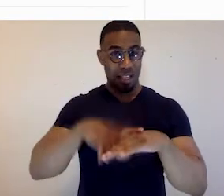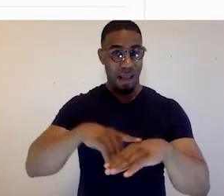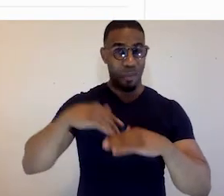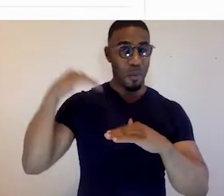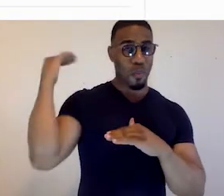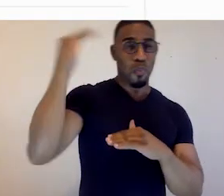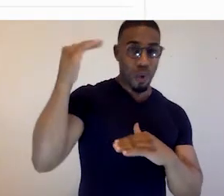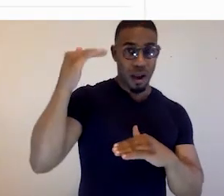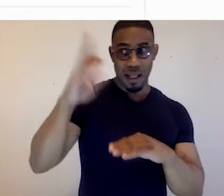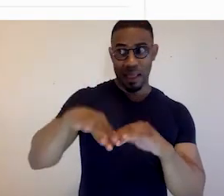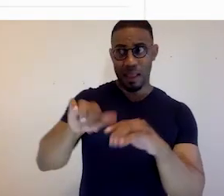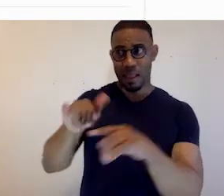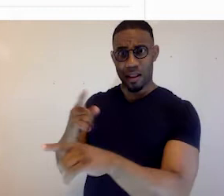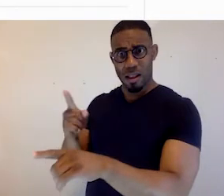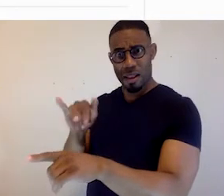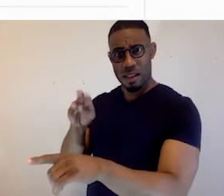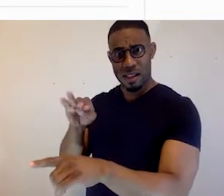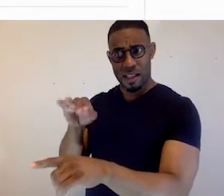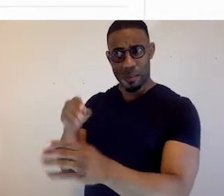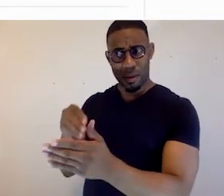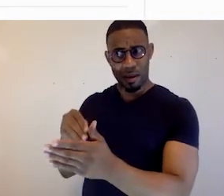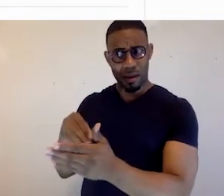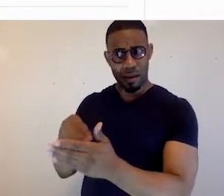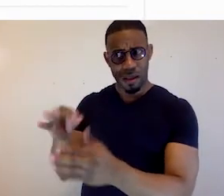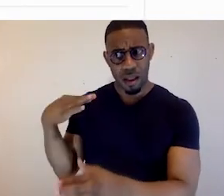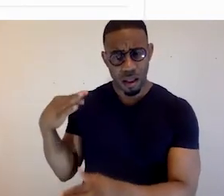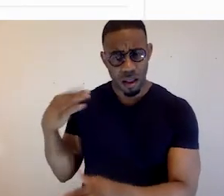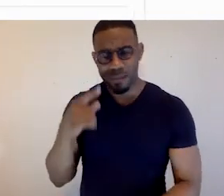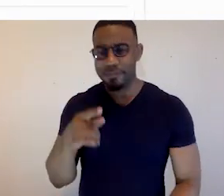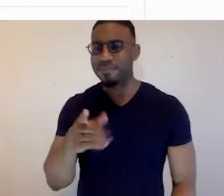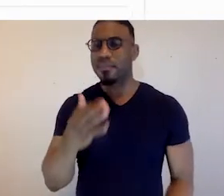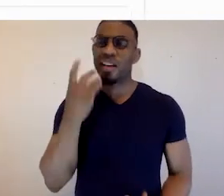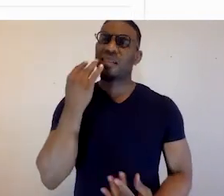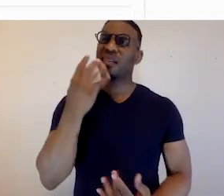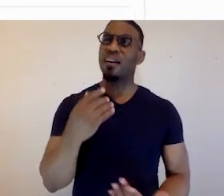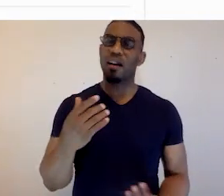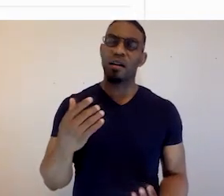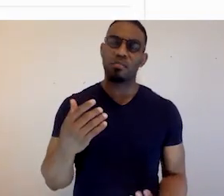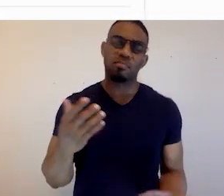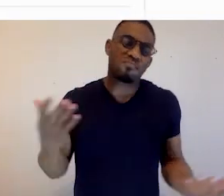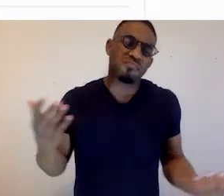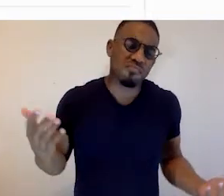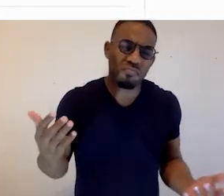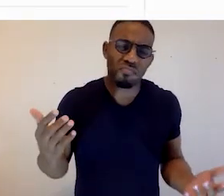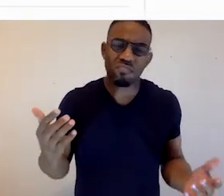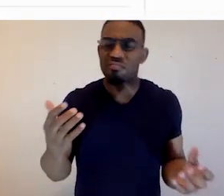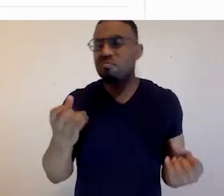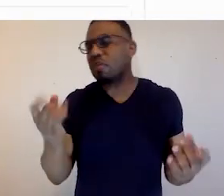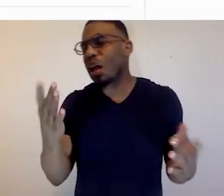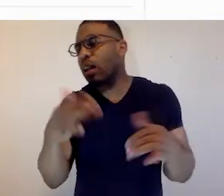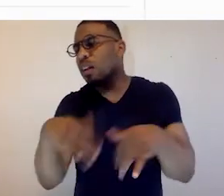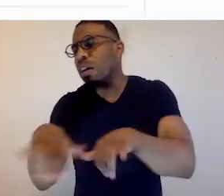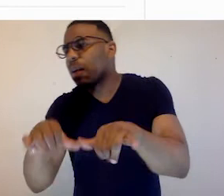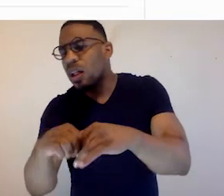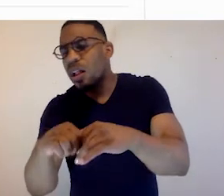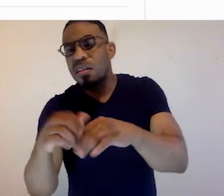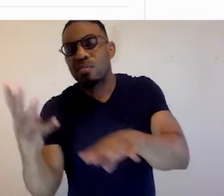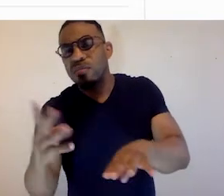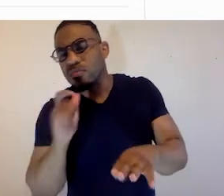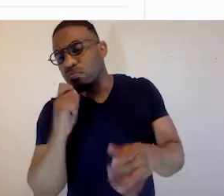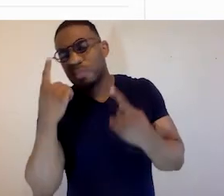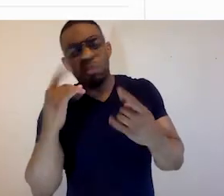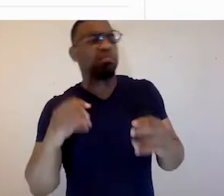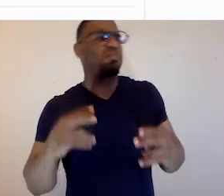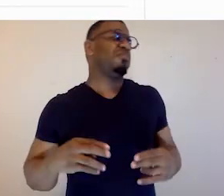greater than the one Jamie was granted. Now, you may be thinking what a lot of the commenters in the thread were